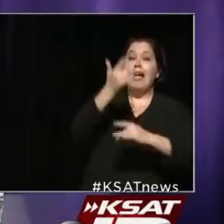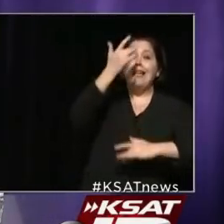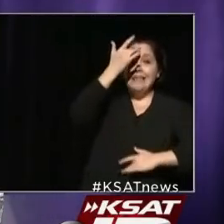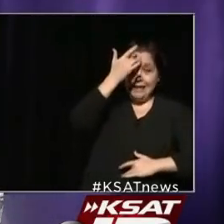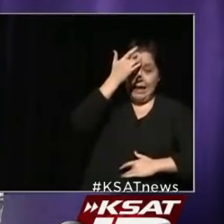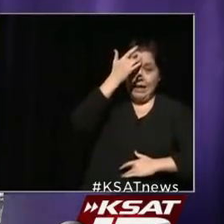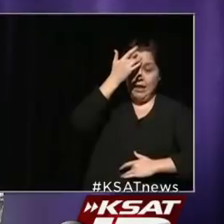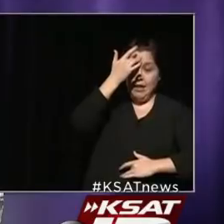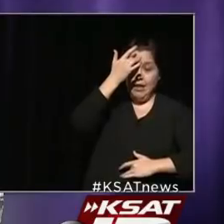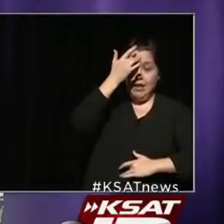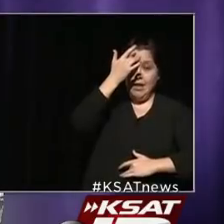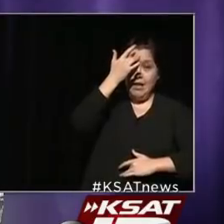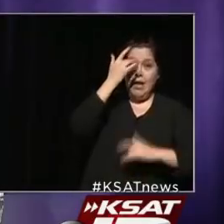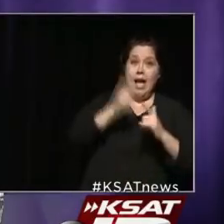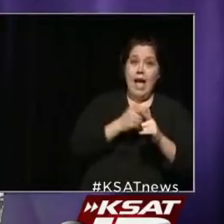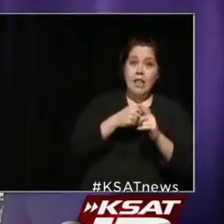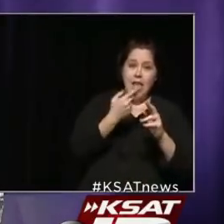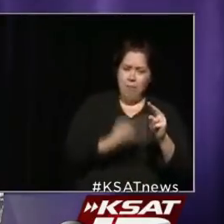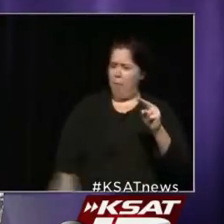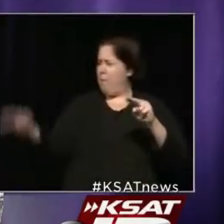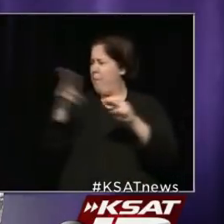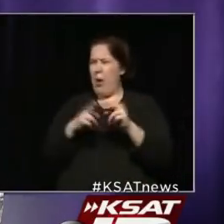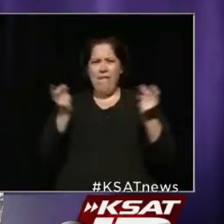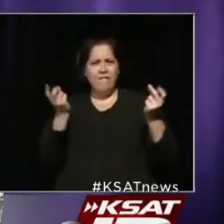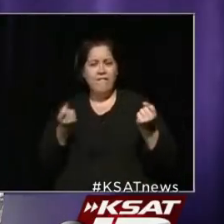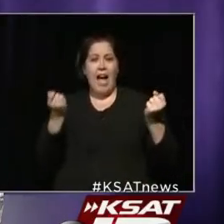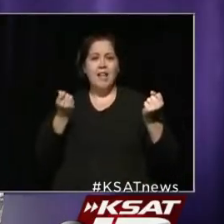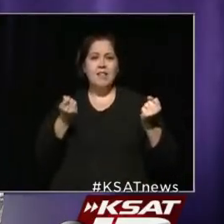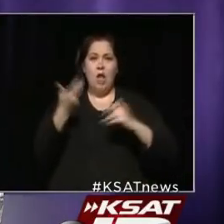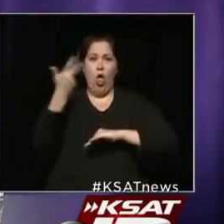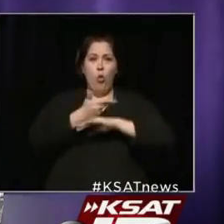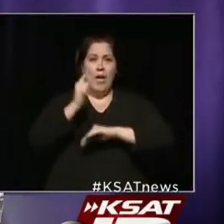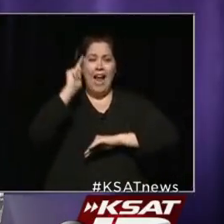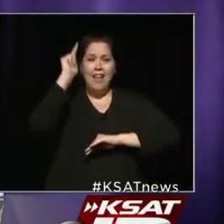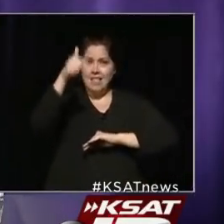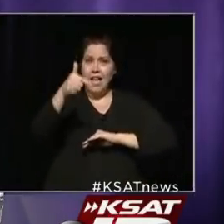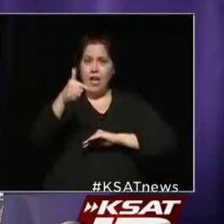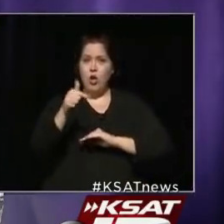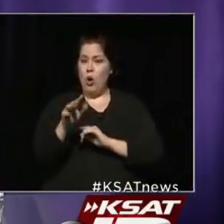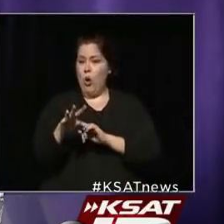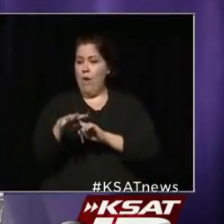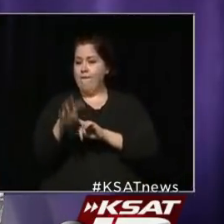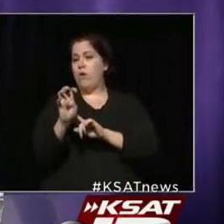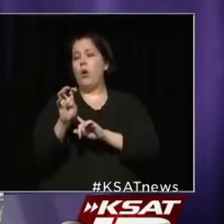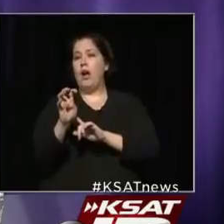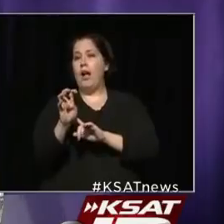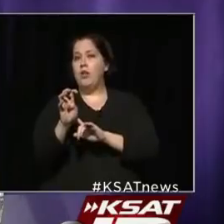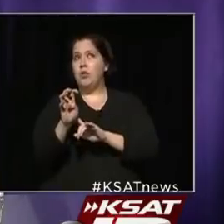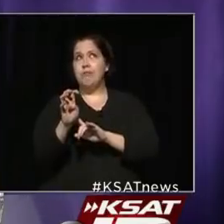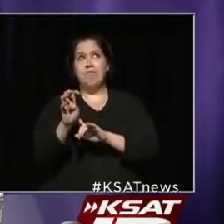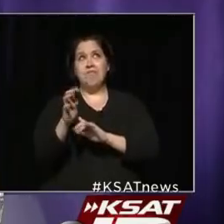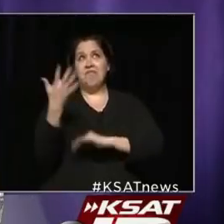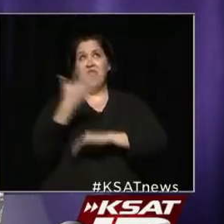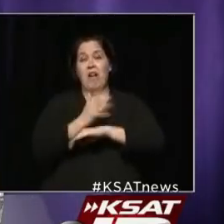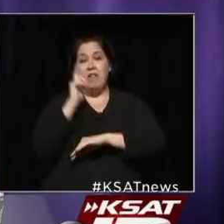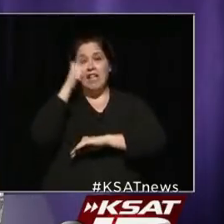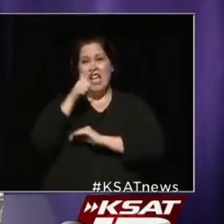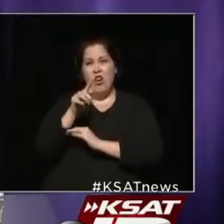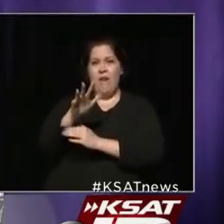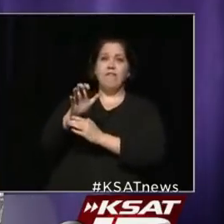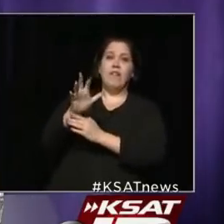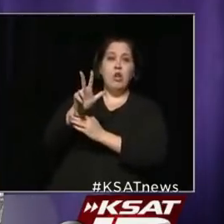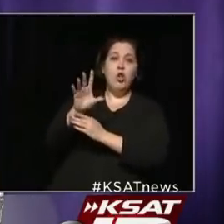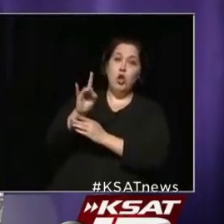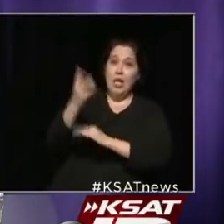230 cases. And then it jumped very quickly on 3 days later, 400. 5 days later,